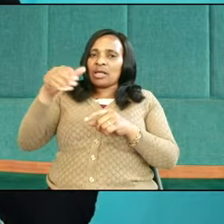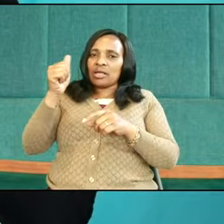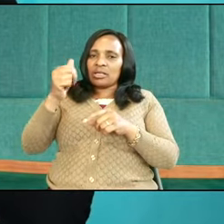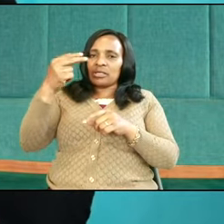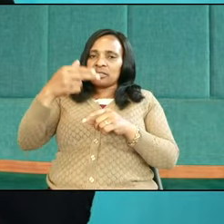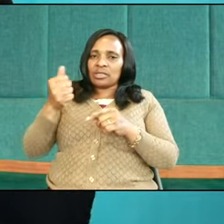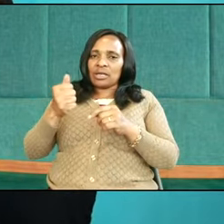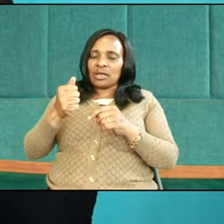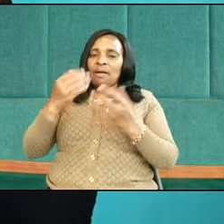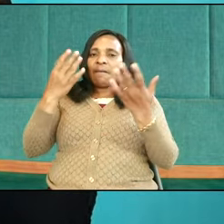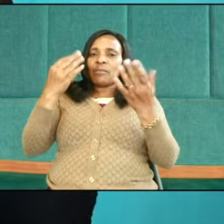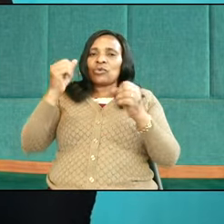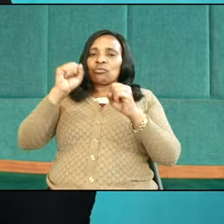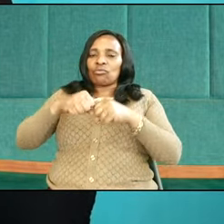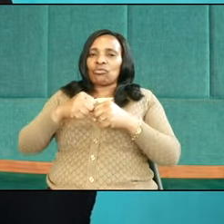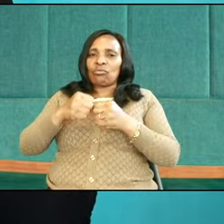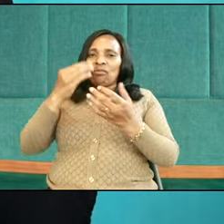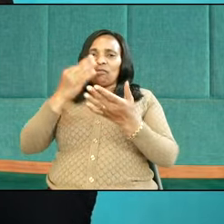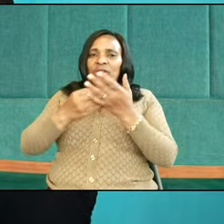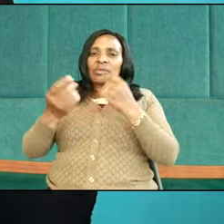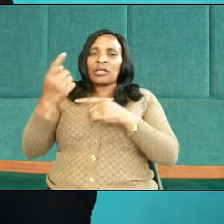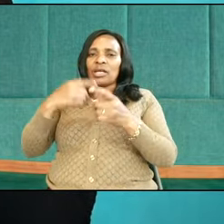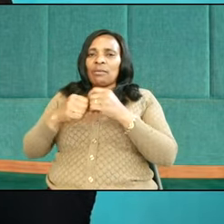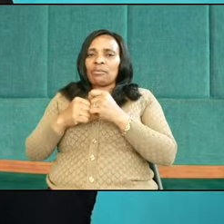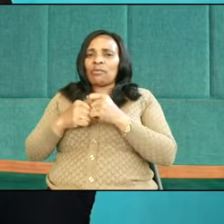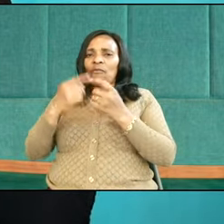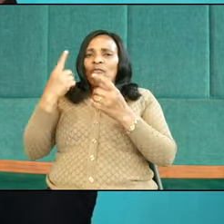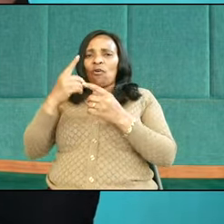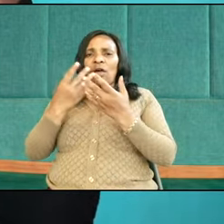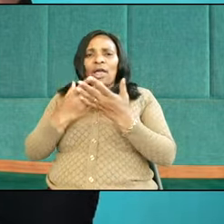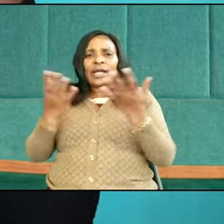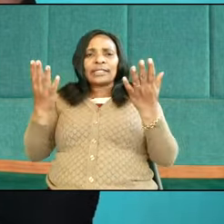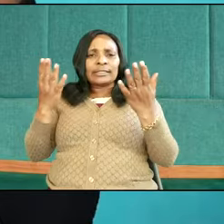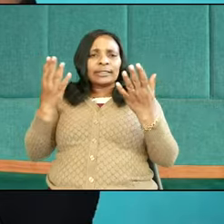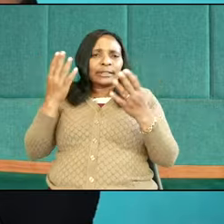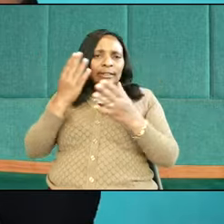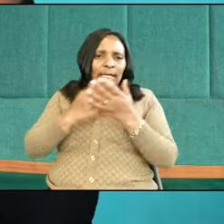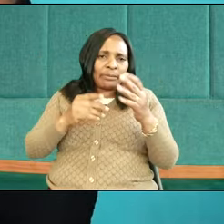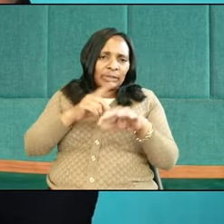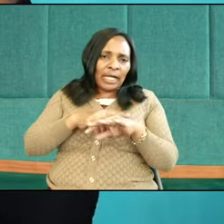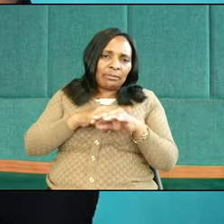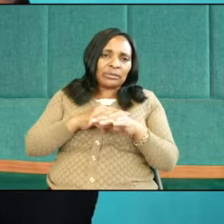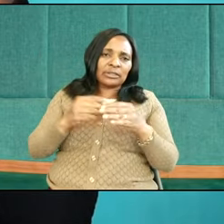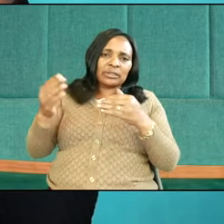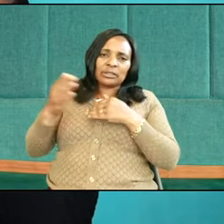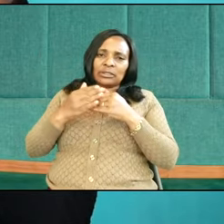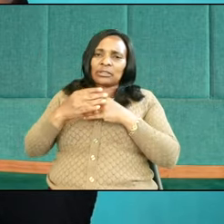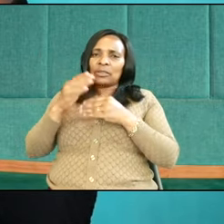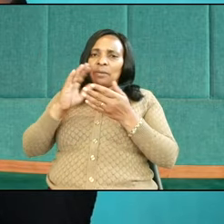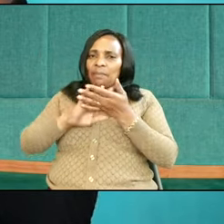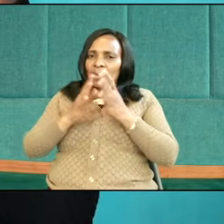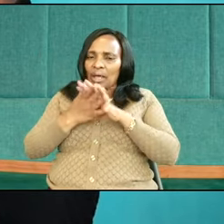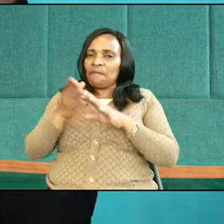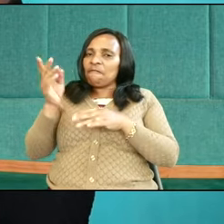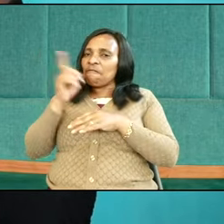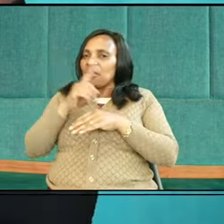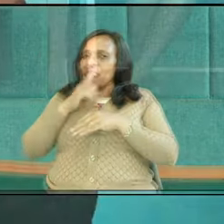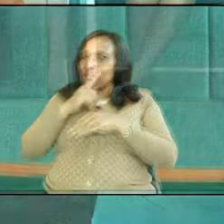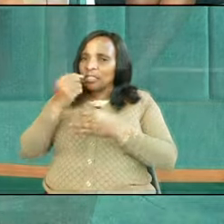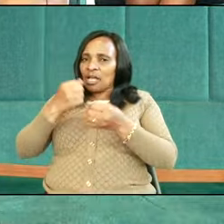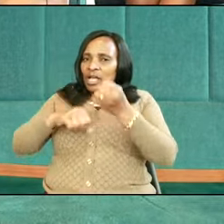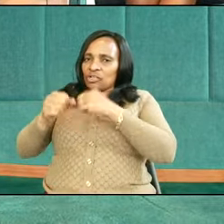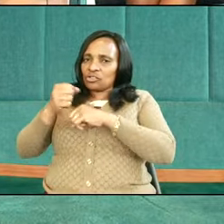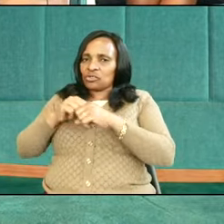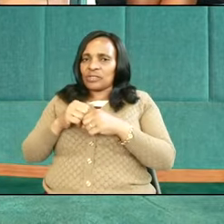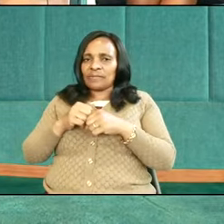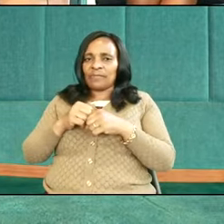call for drastic, firm, and at times slightly violent action.